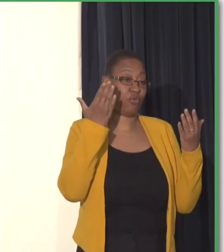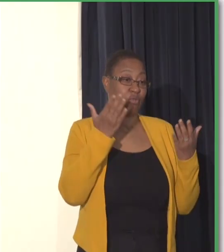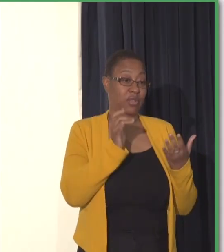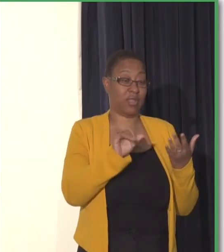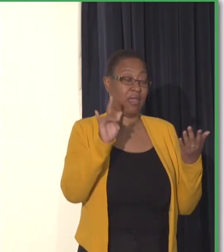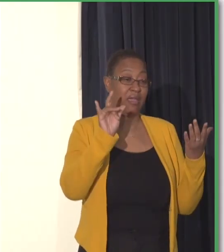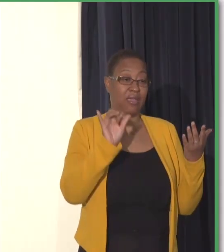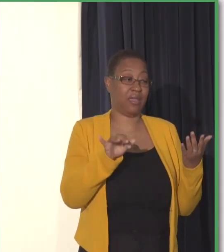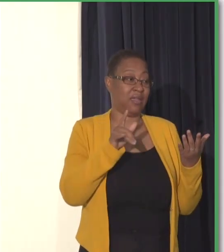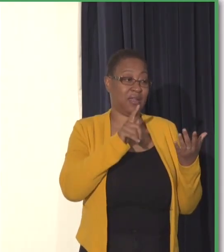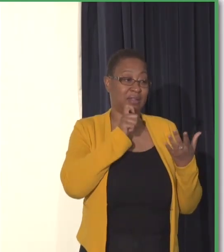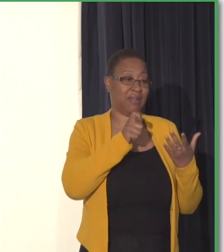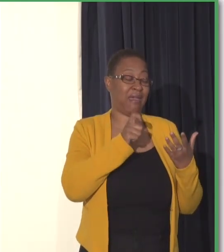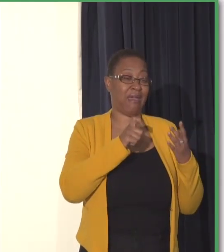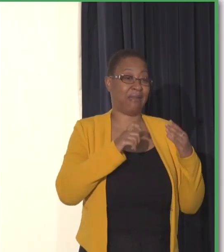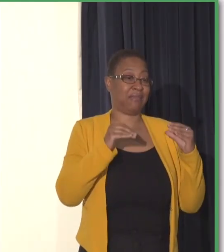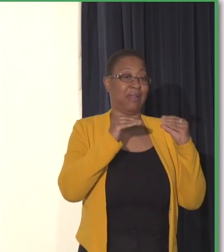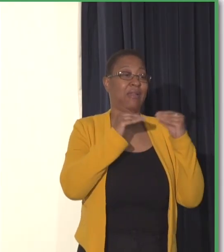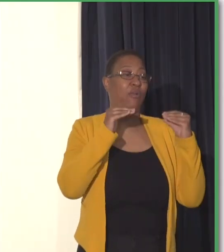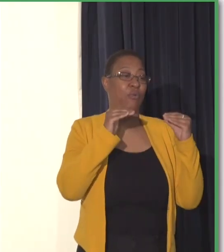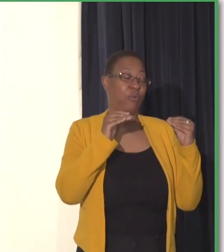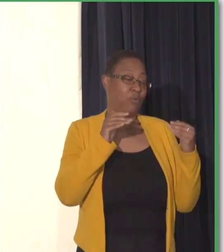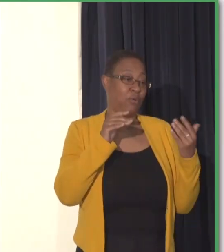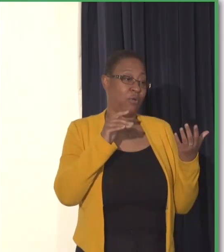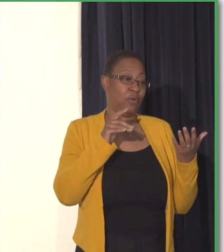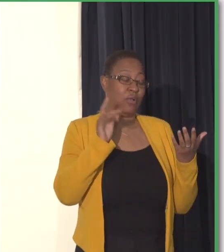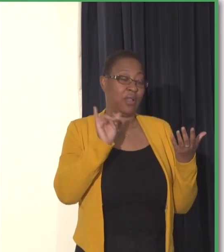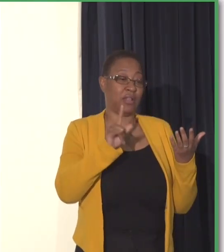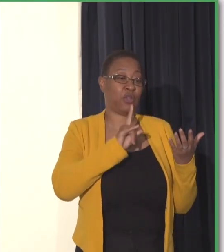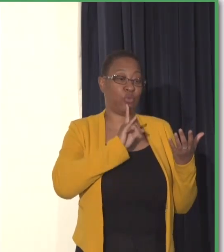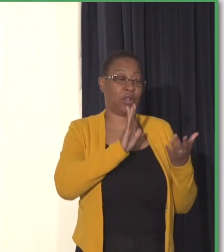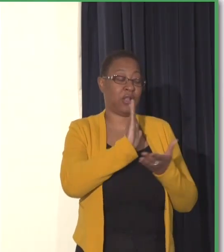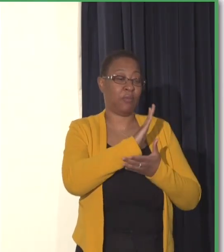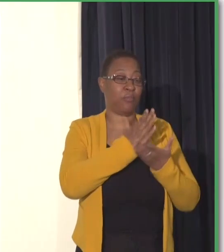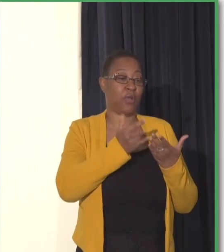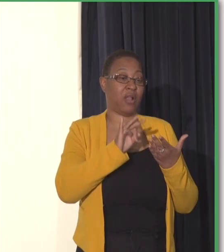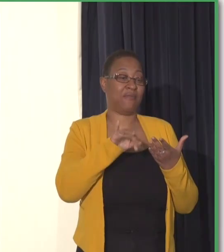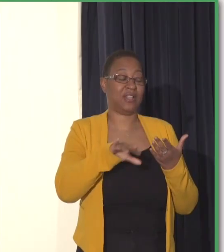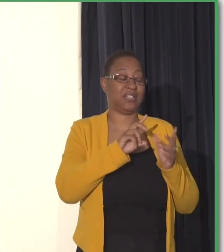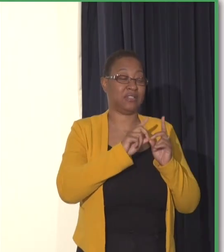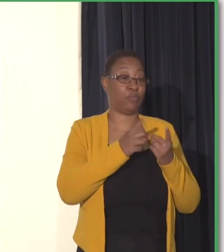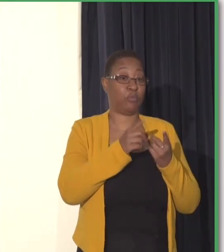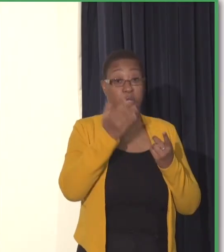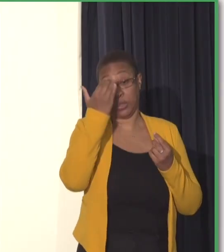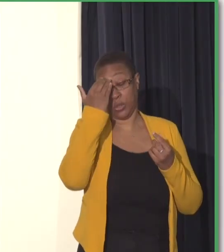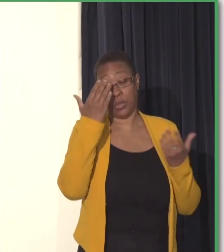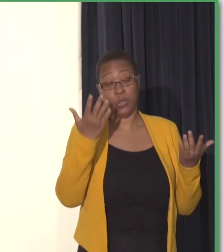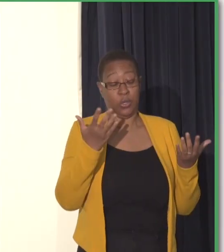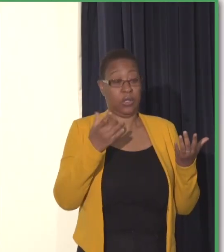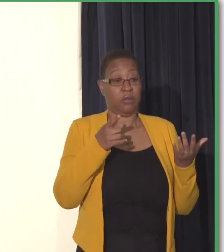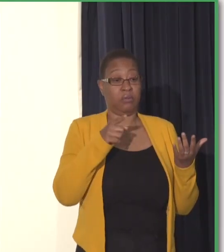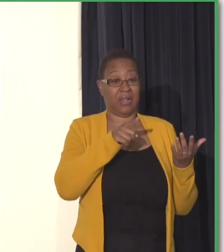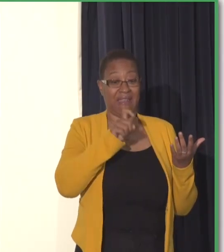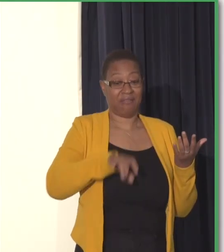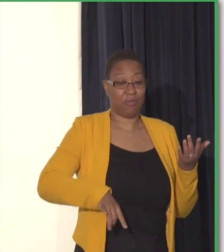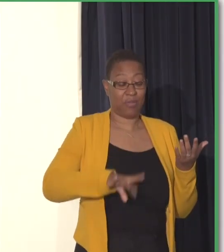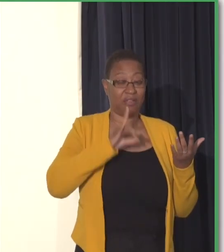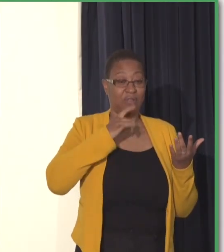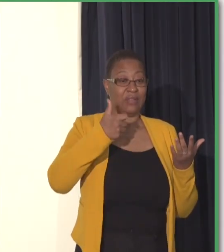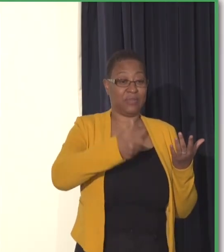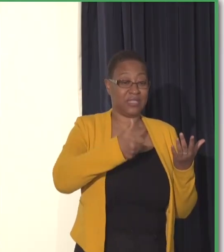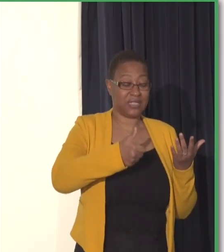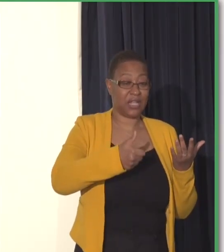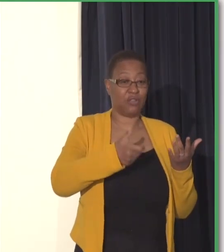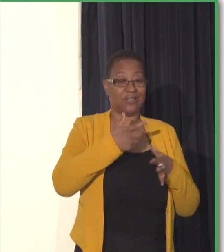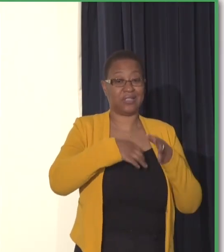they're not being treated equally like they really part of this department, you know, and the things they have to pay for out of pocket,